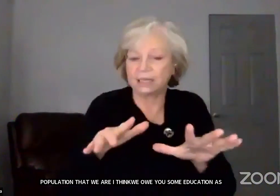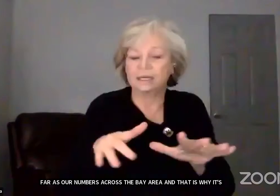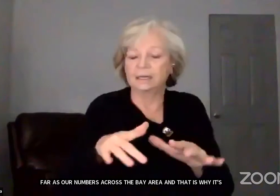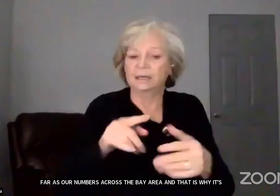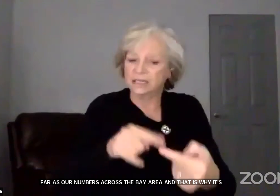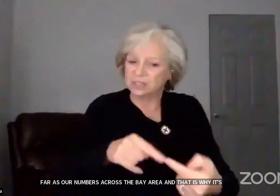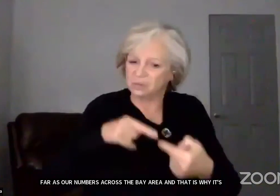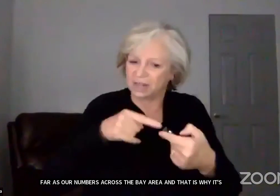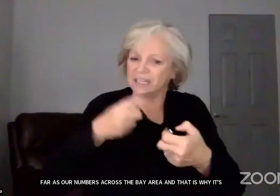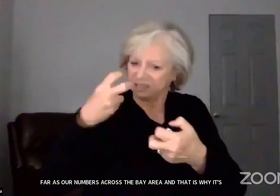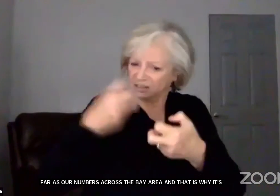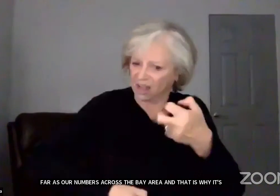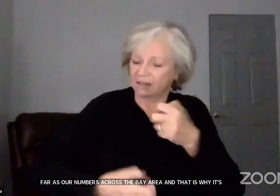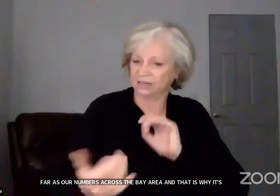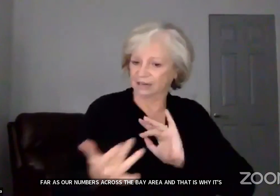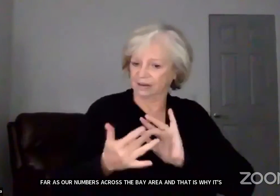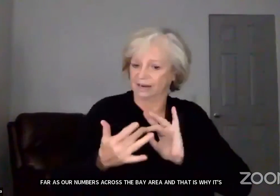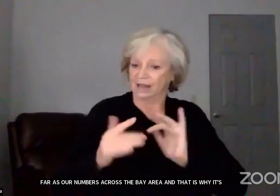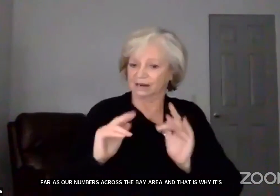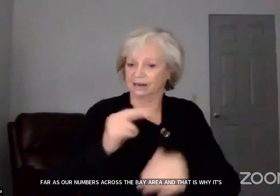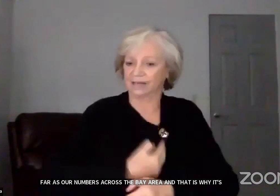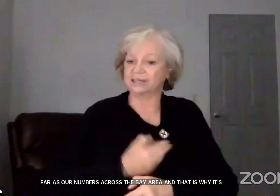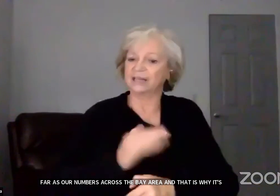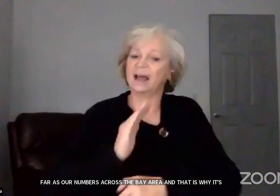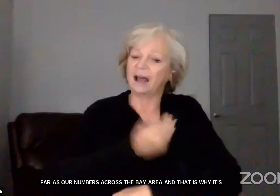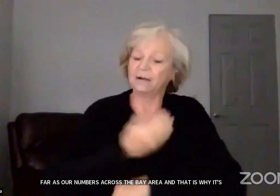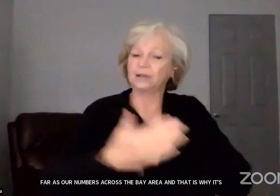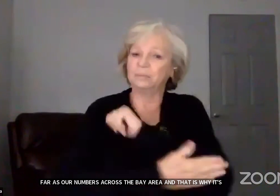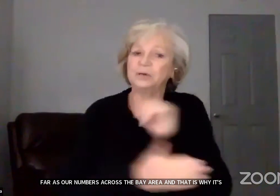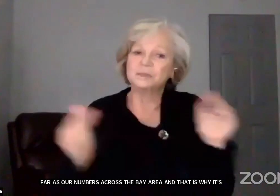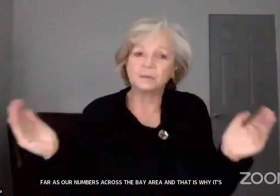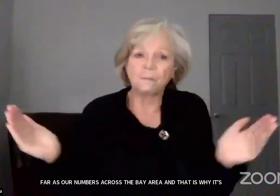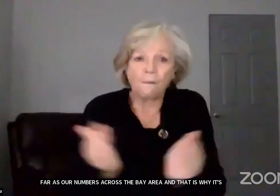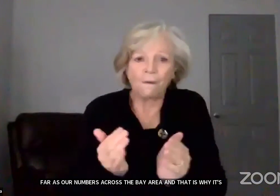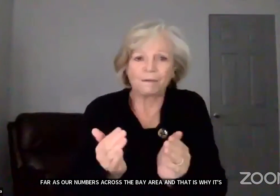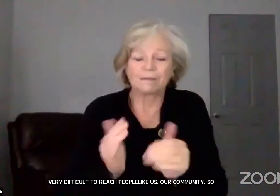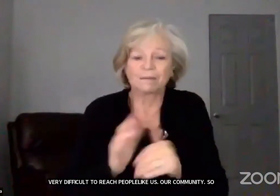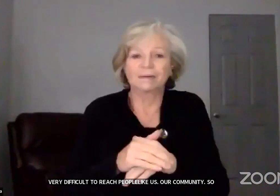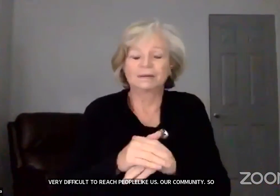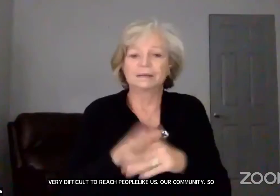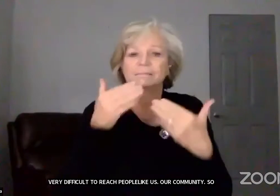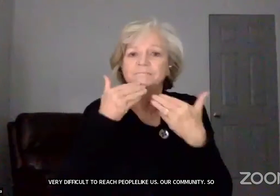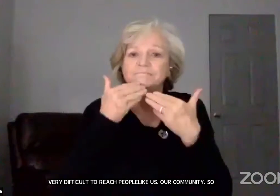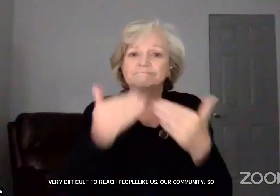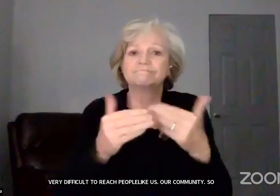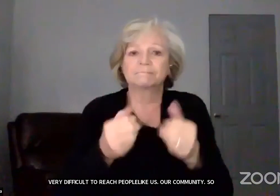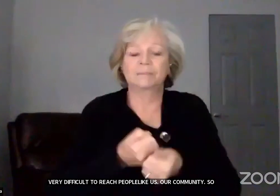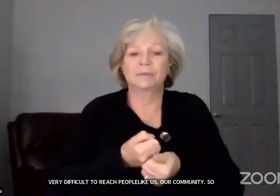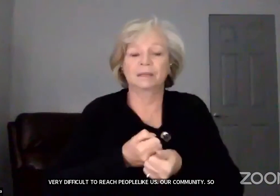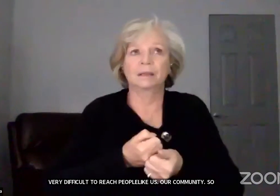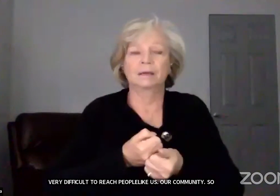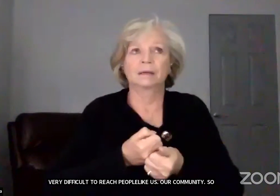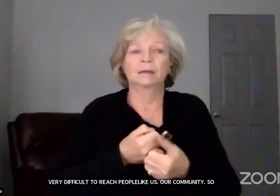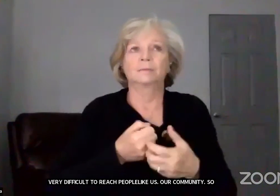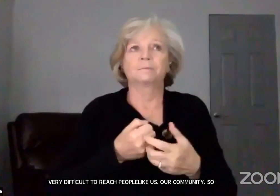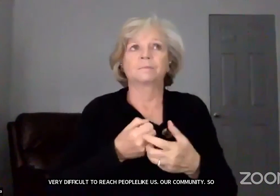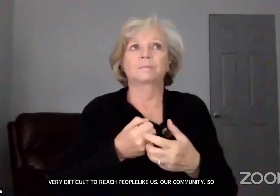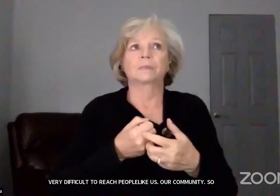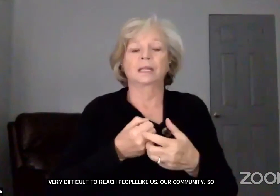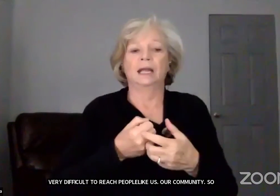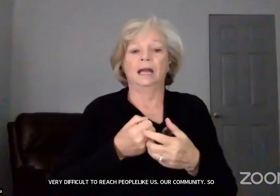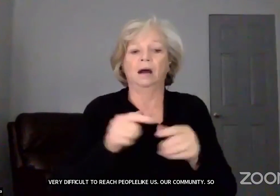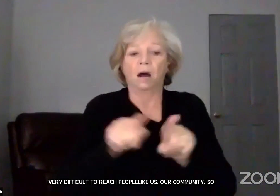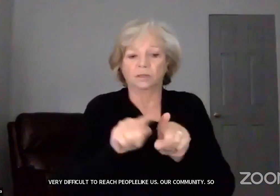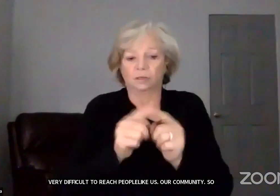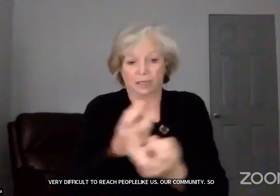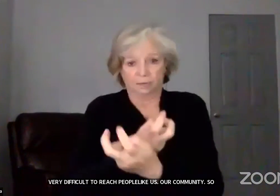us, our community. So with that, I just want to say thank you, everyone in this panel. Thank